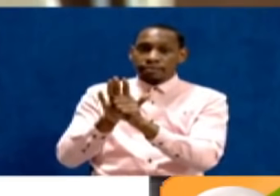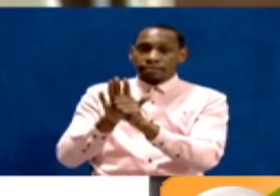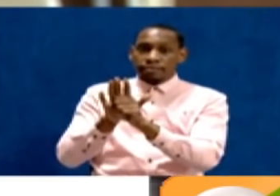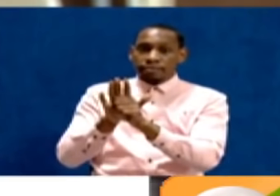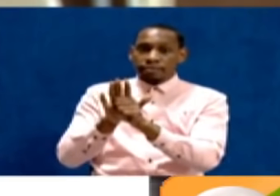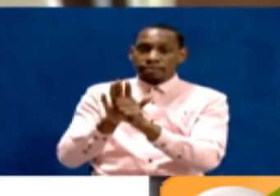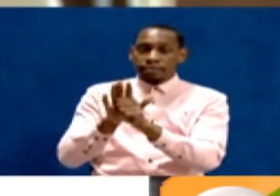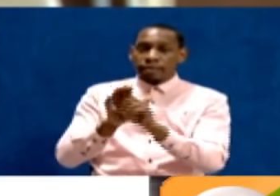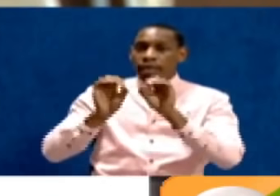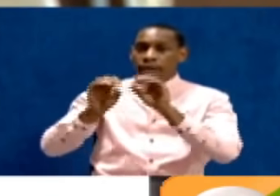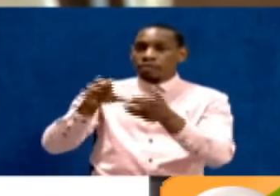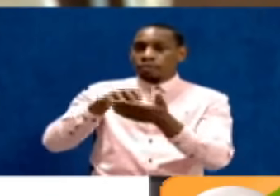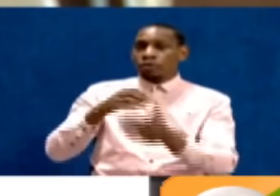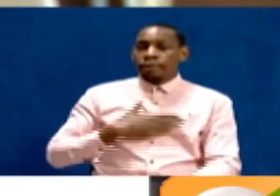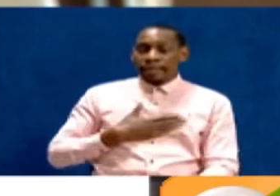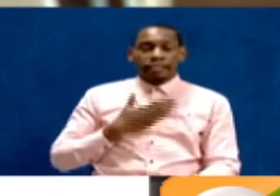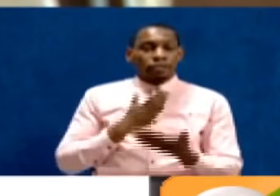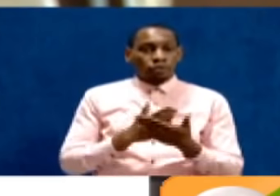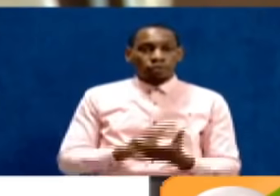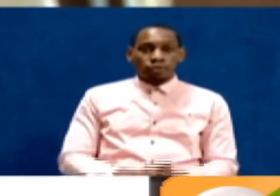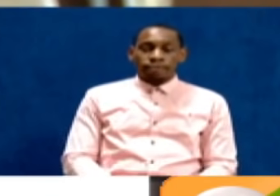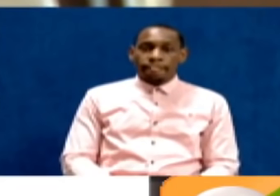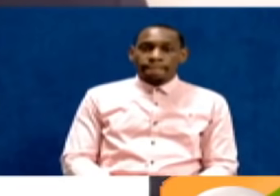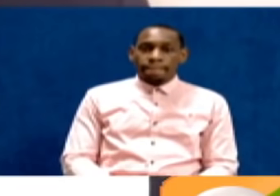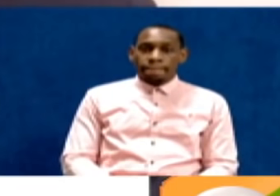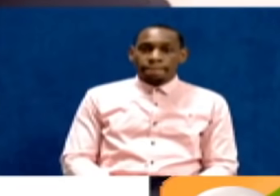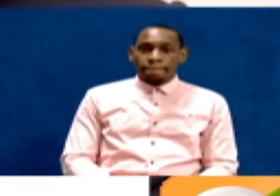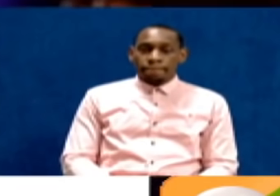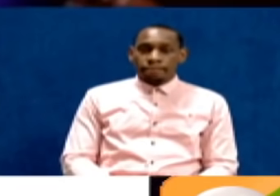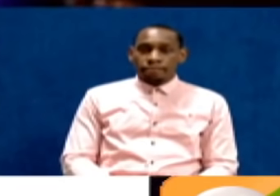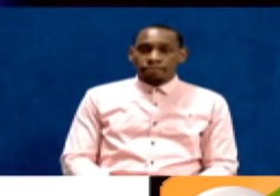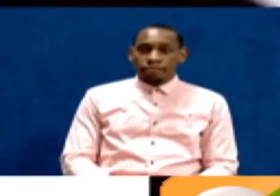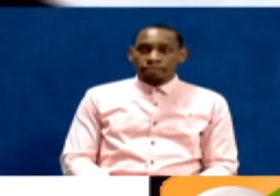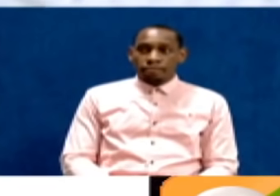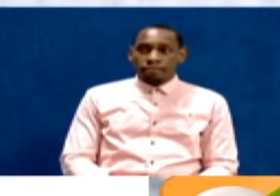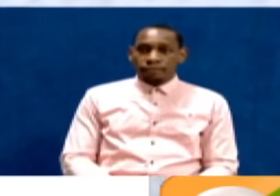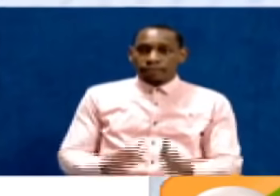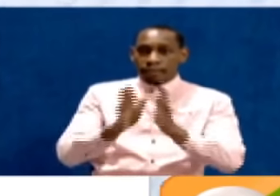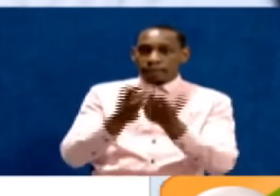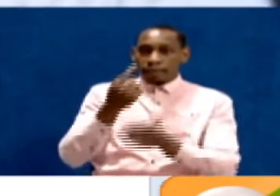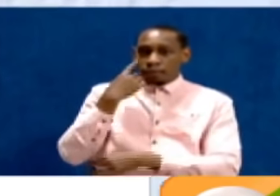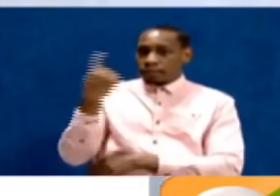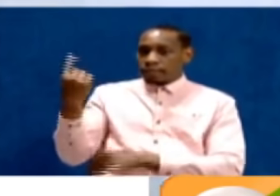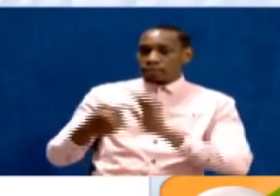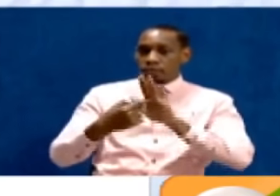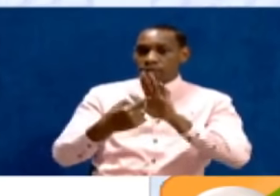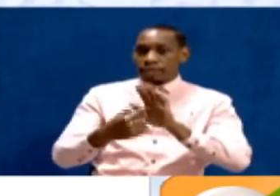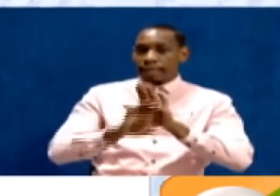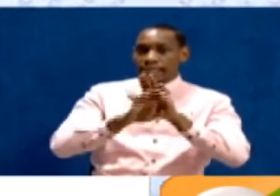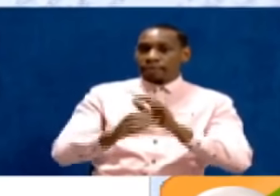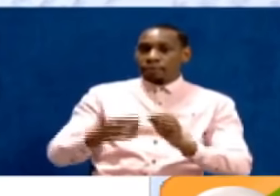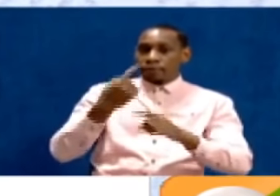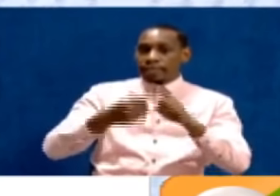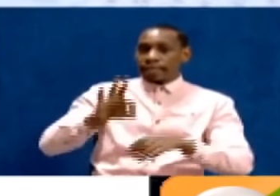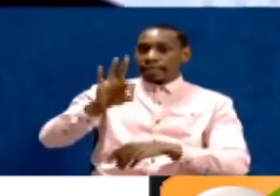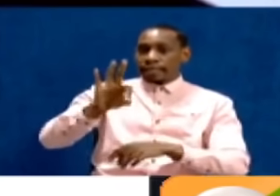And of course, I lost my seat. I go through in this book how, for instance, for 3 years, I